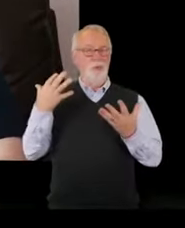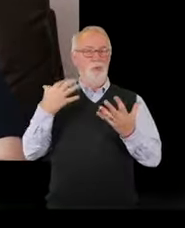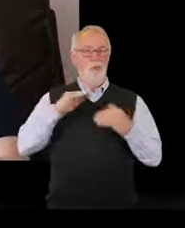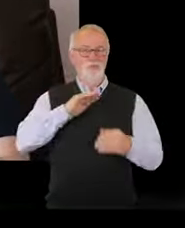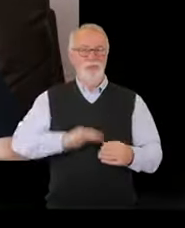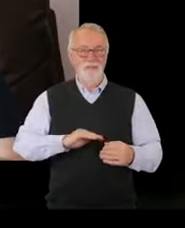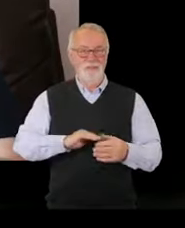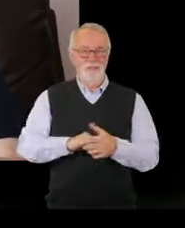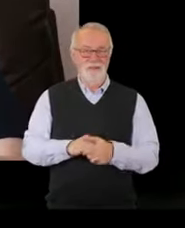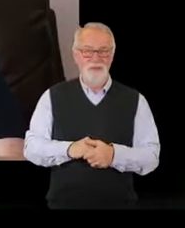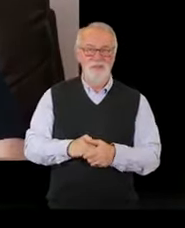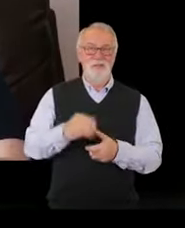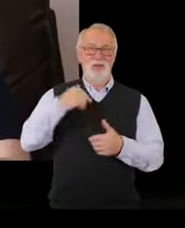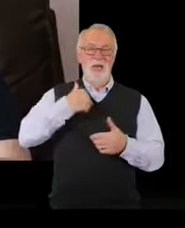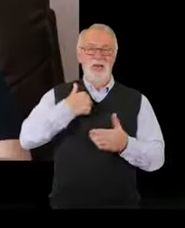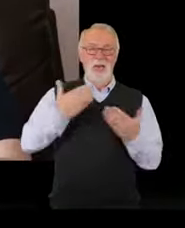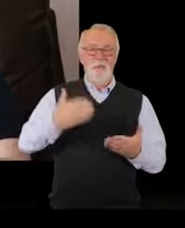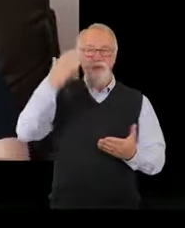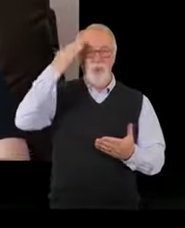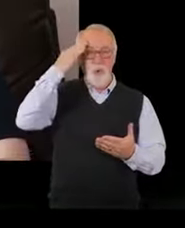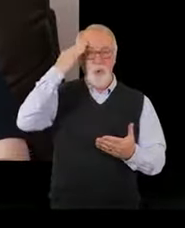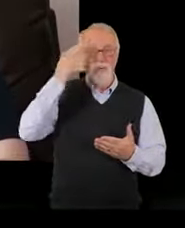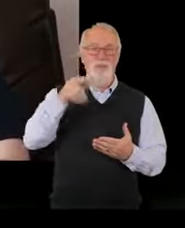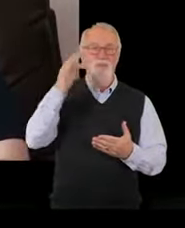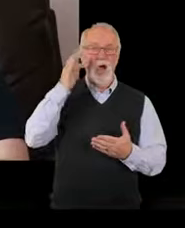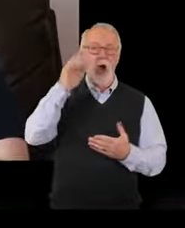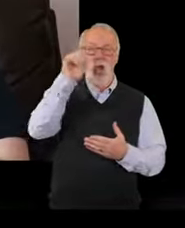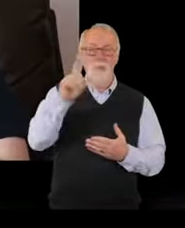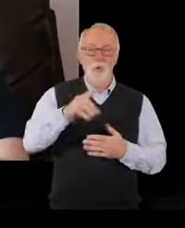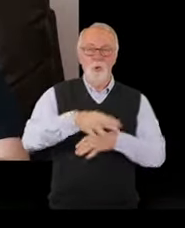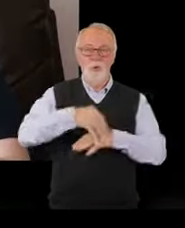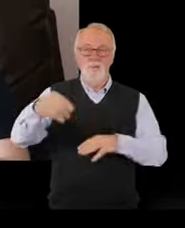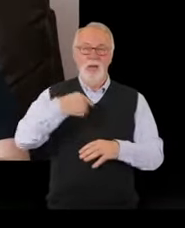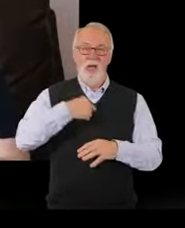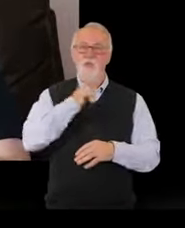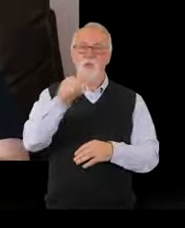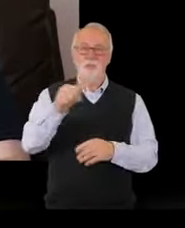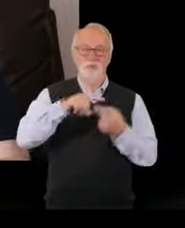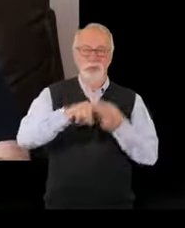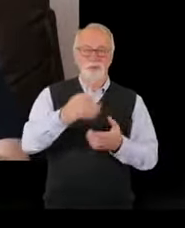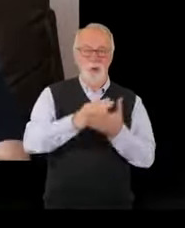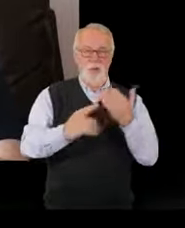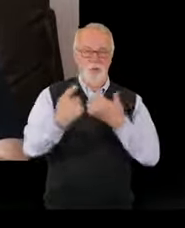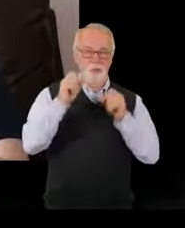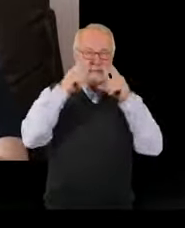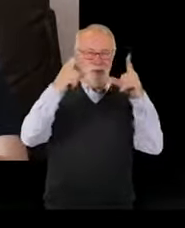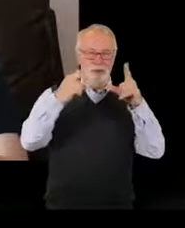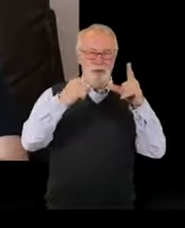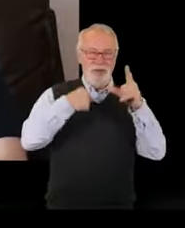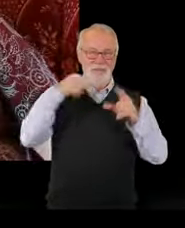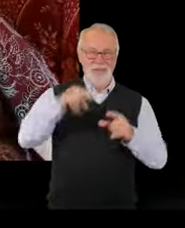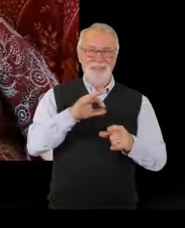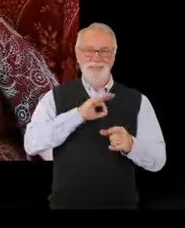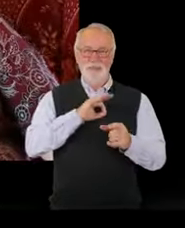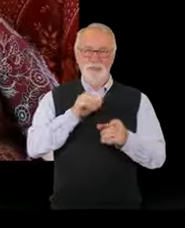ways. Because I know now that if the alarm goes off I don't have to rely on anybody else to, you know, wake me up. I can get that done